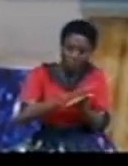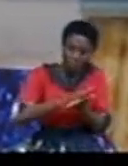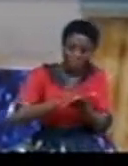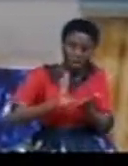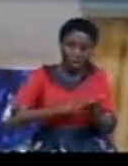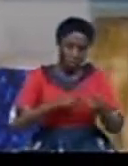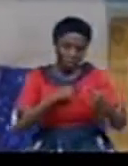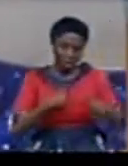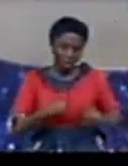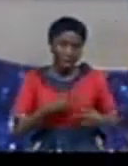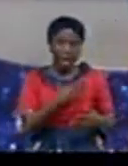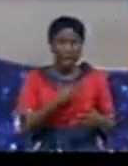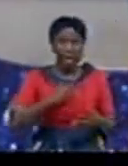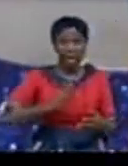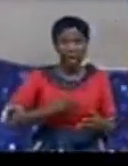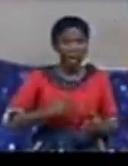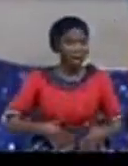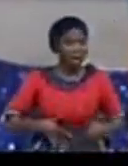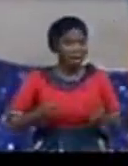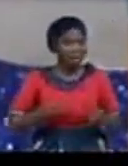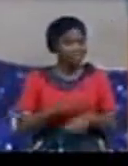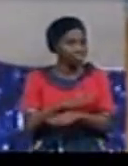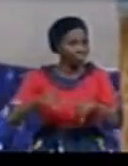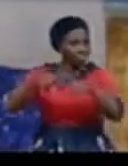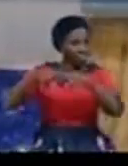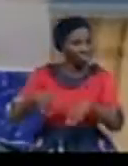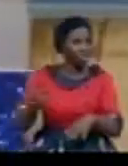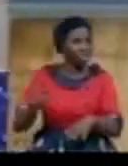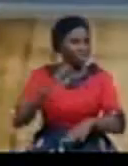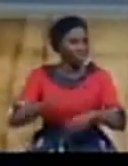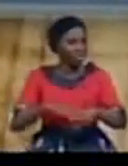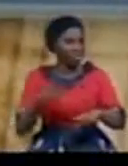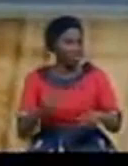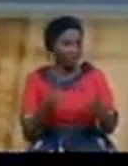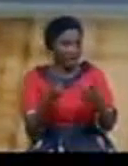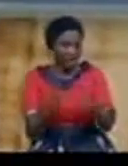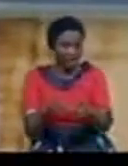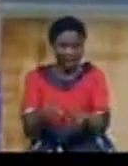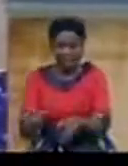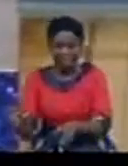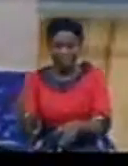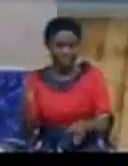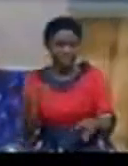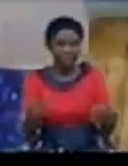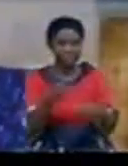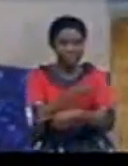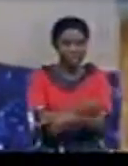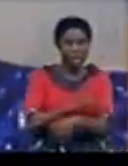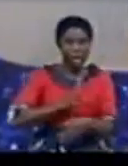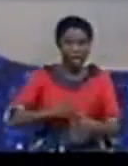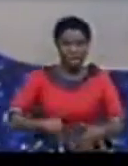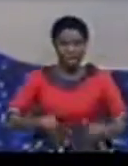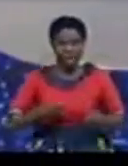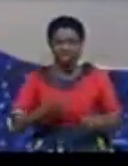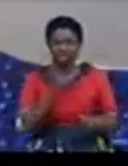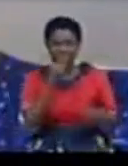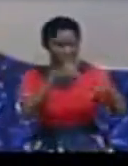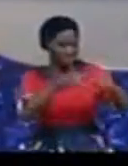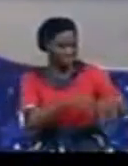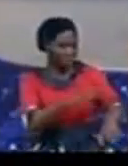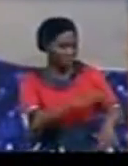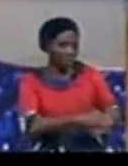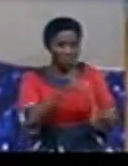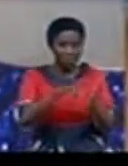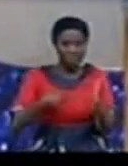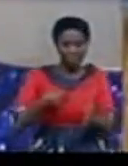not depend on the happenings of the day, our lives do not depend on what we see, or what